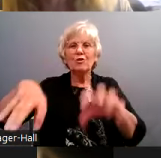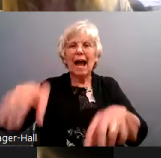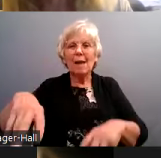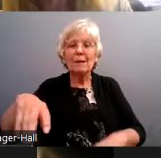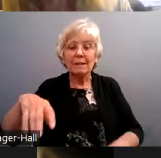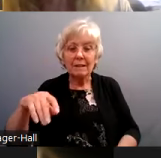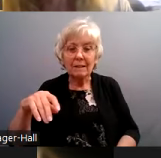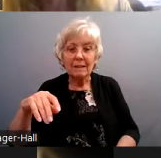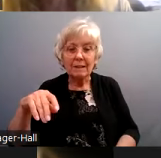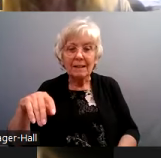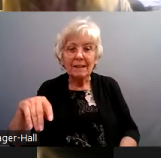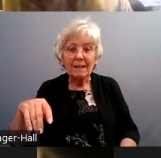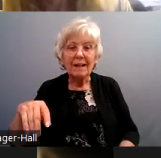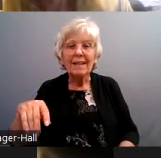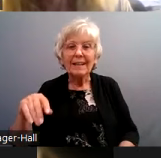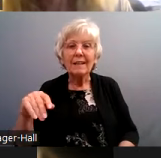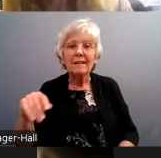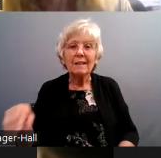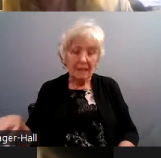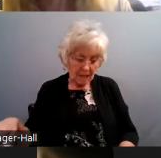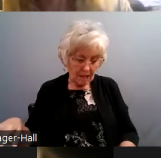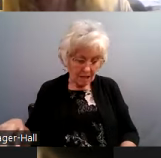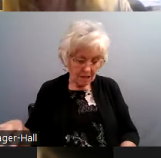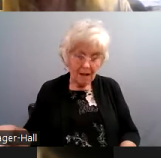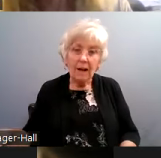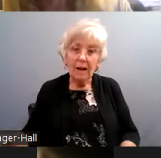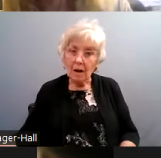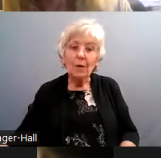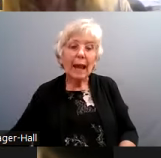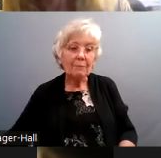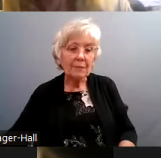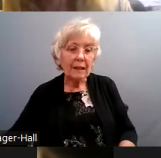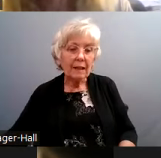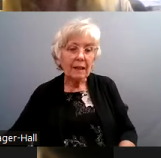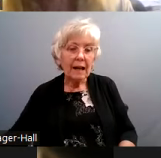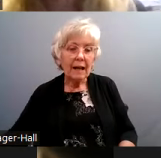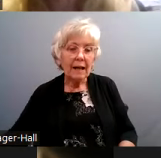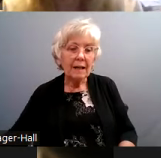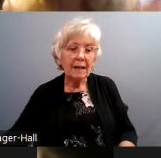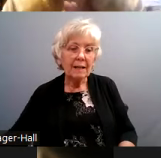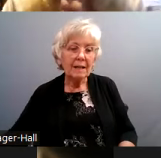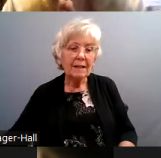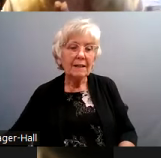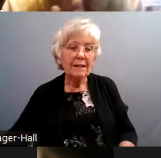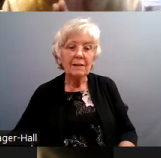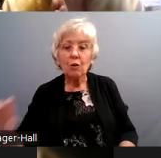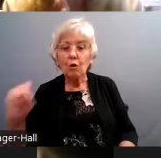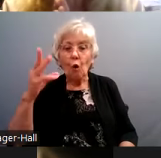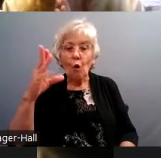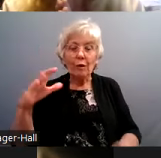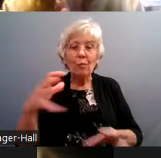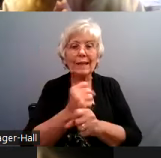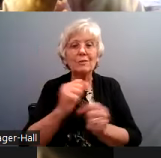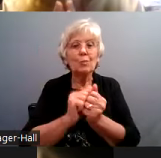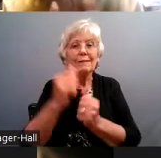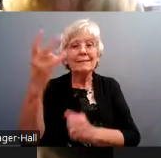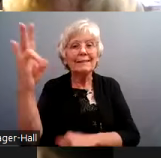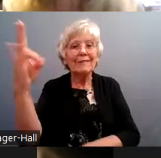Oh, Corey, you're so close. You're so close. Okay, Corey wins it with